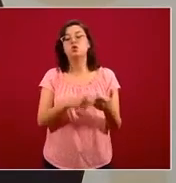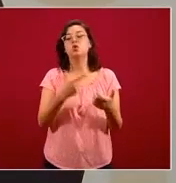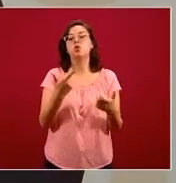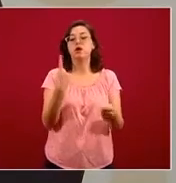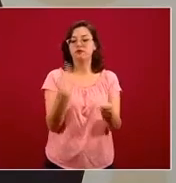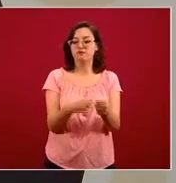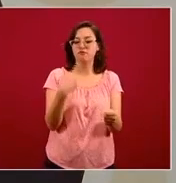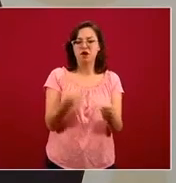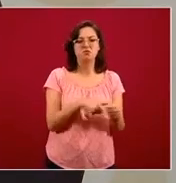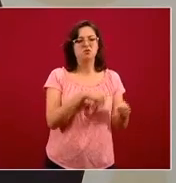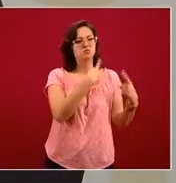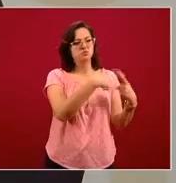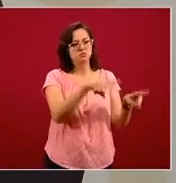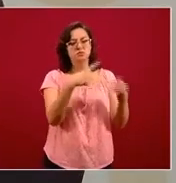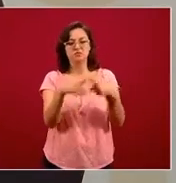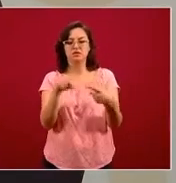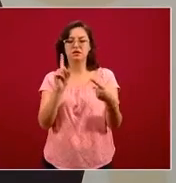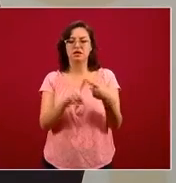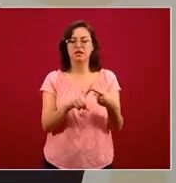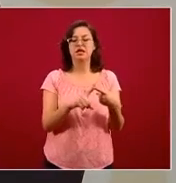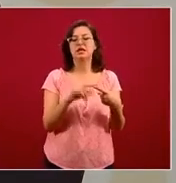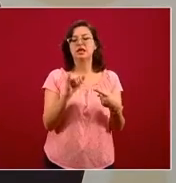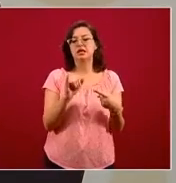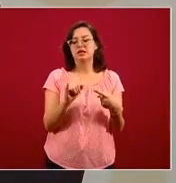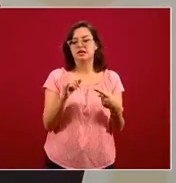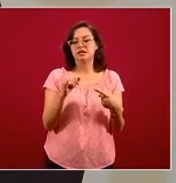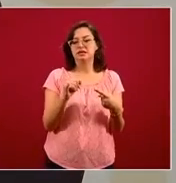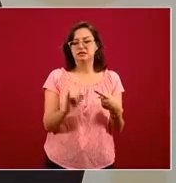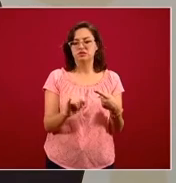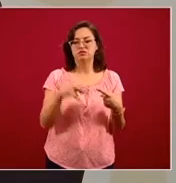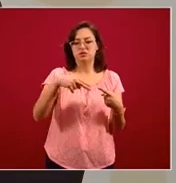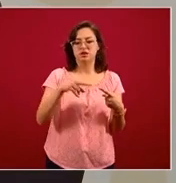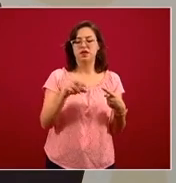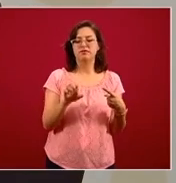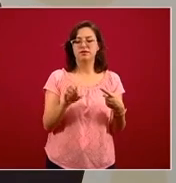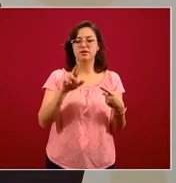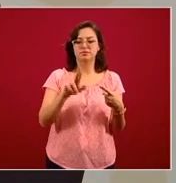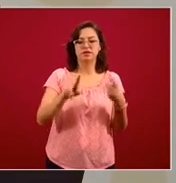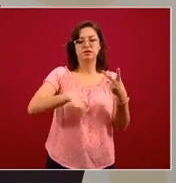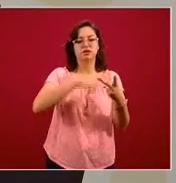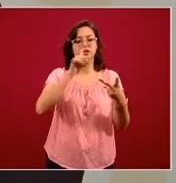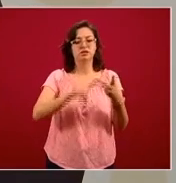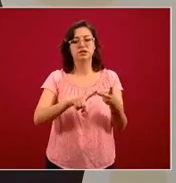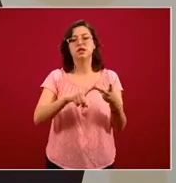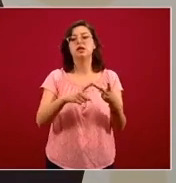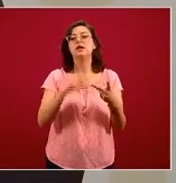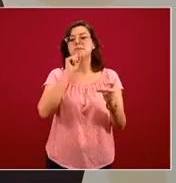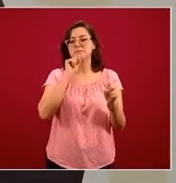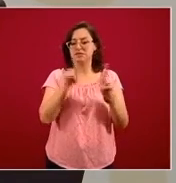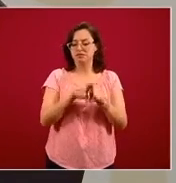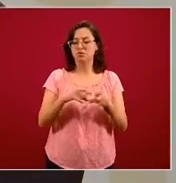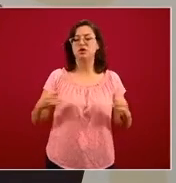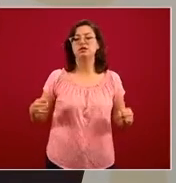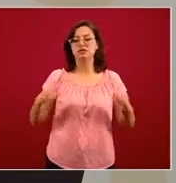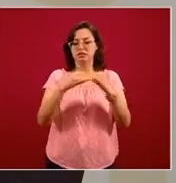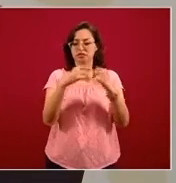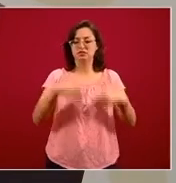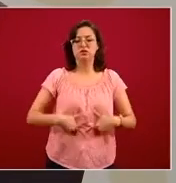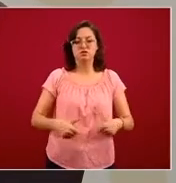we completely evacuated them. For example, the respiratory disease hospital, we completely emptied